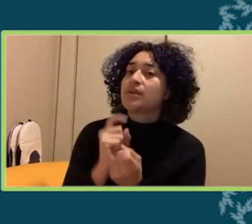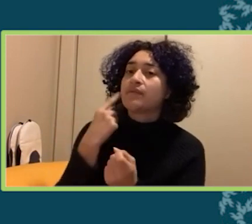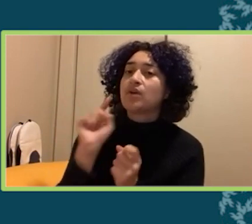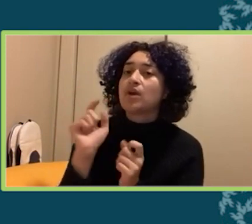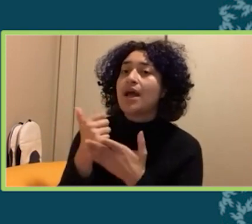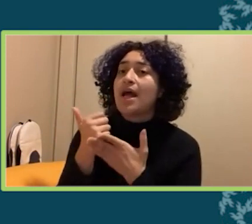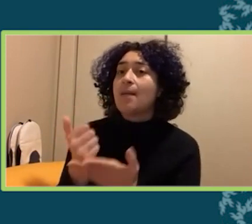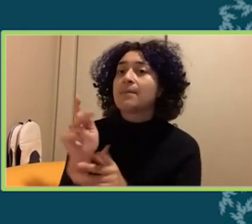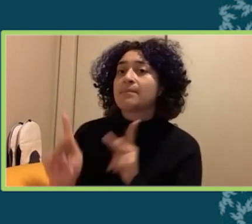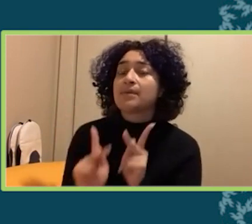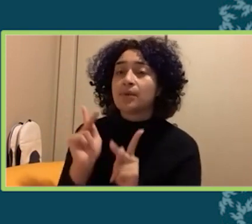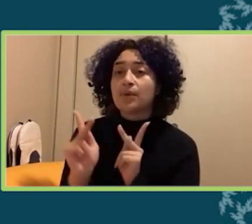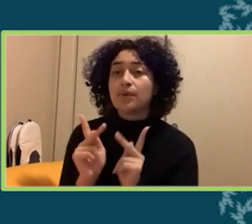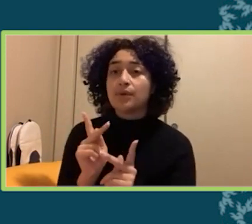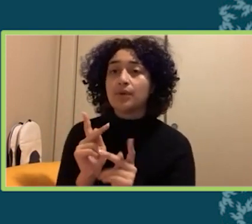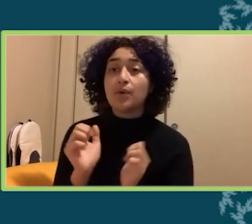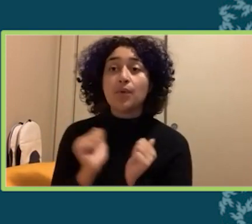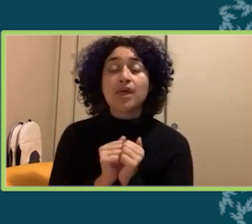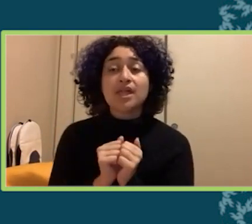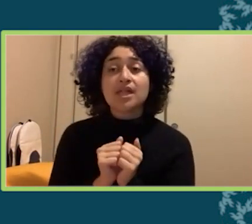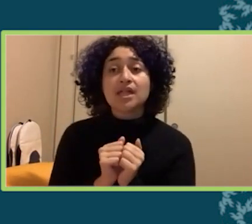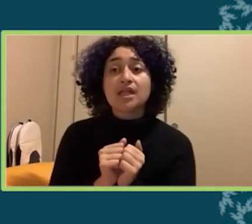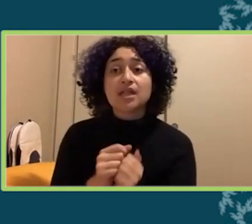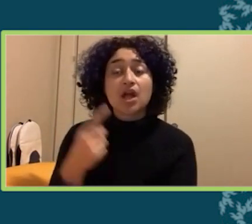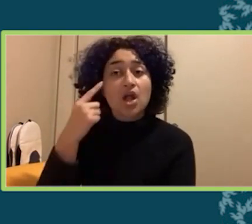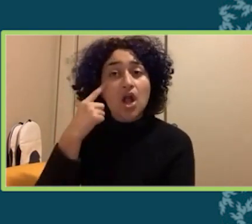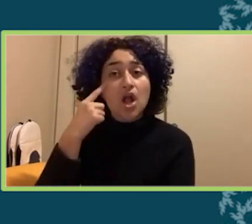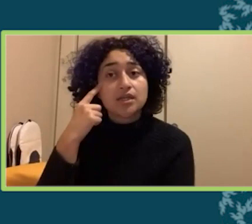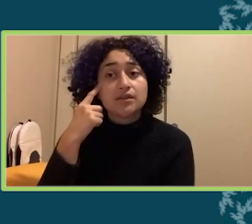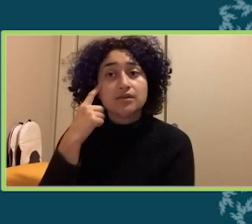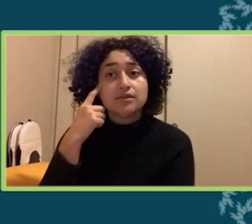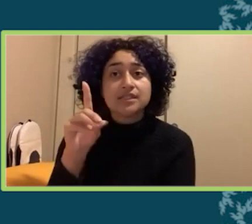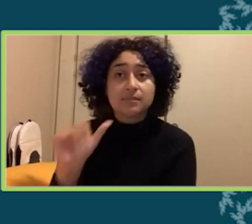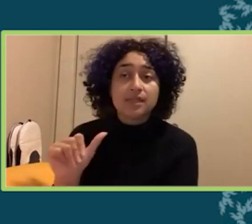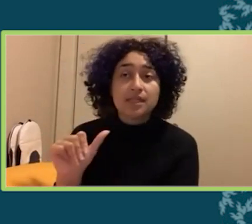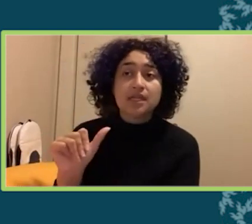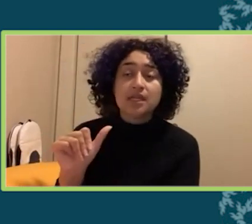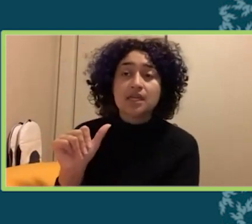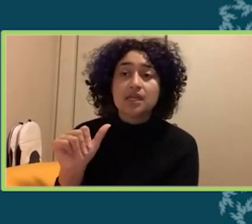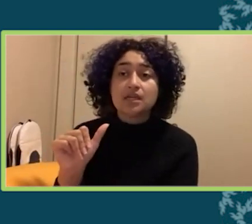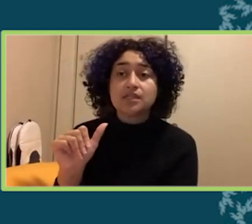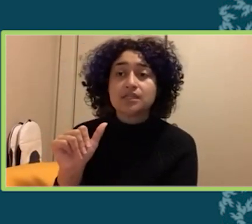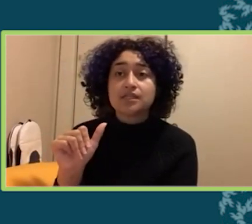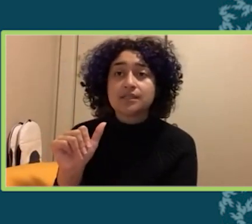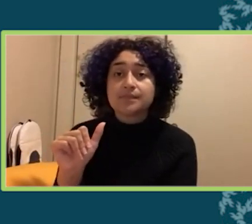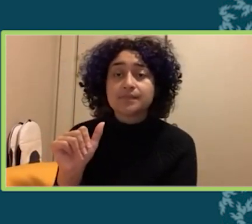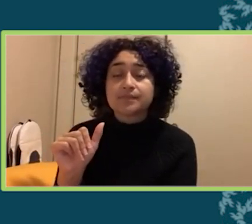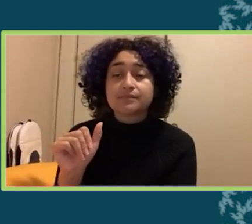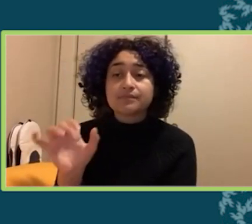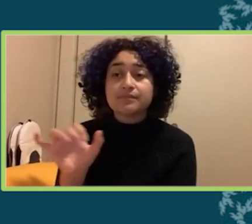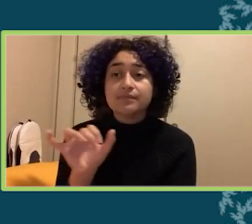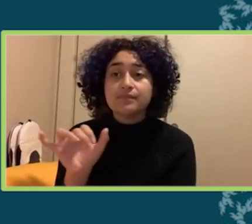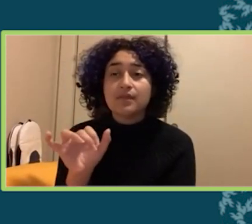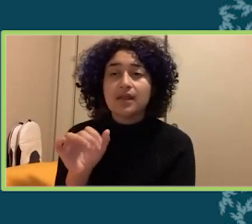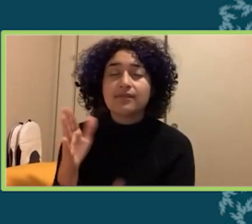helping folks with cognitive disability and like the